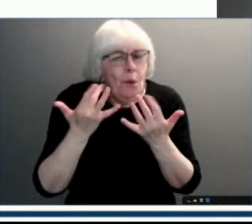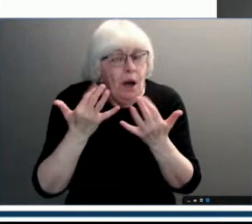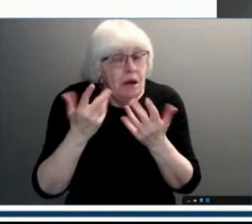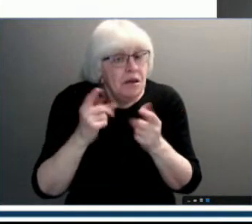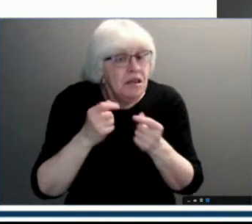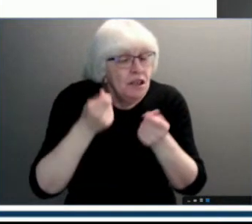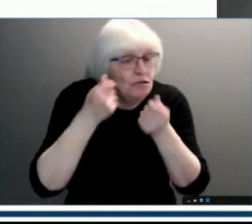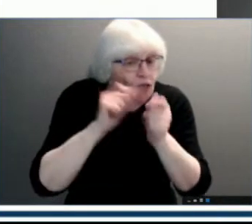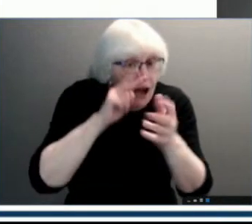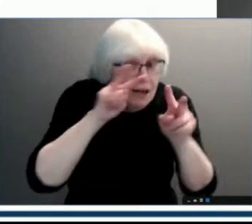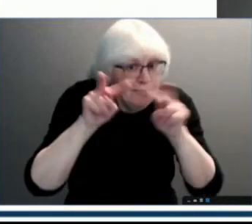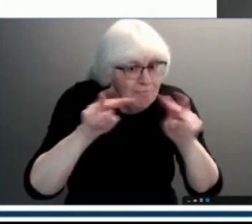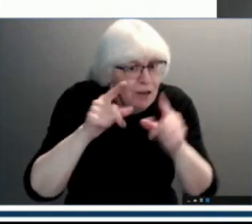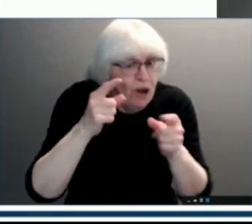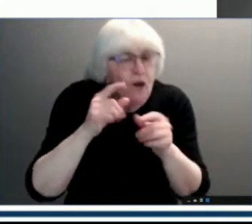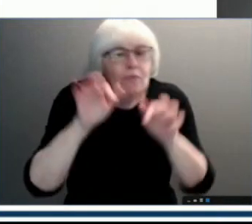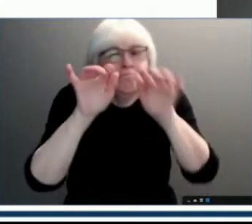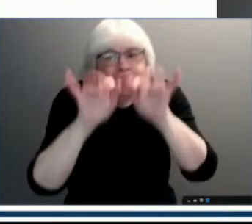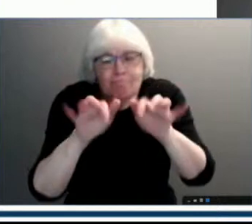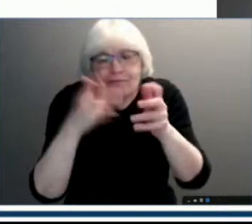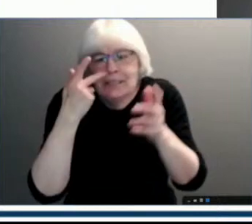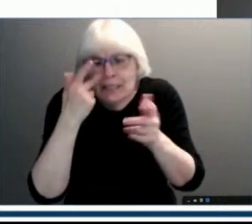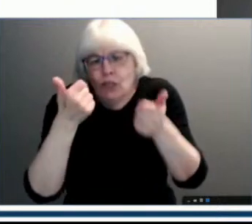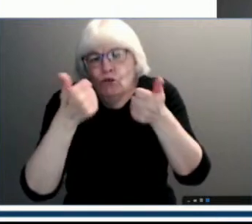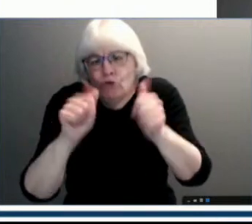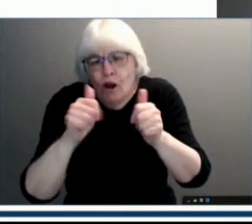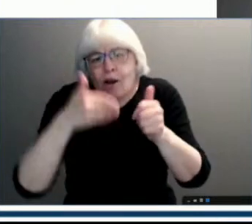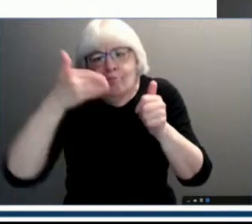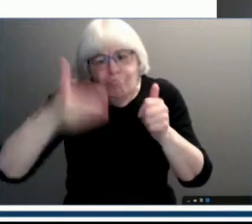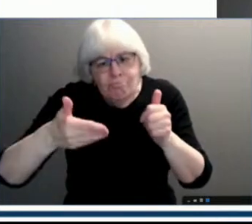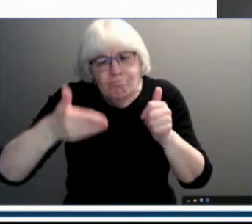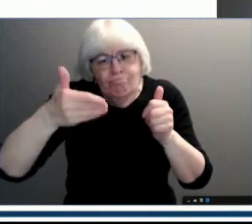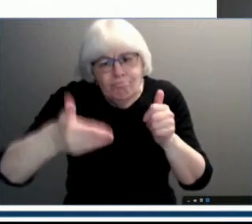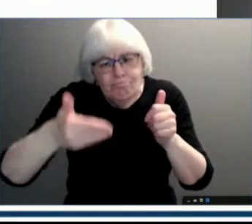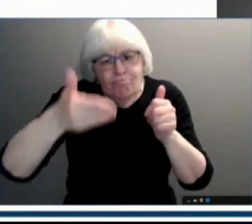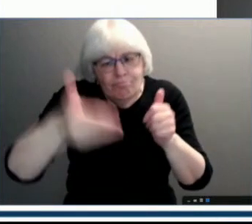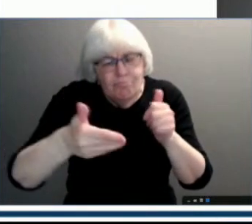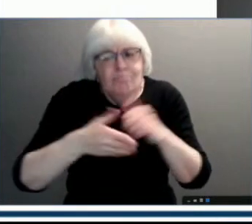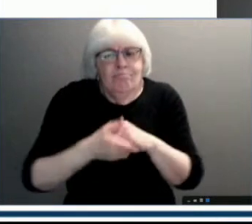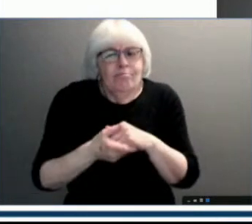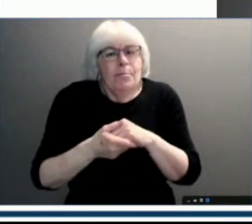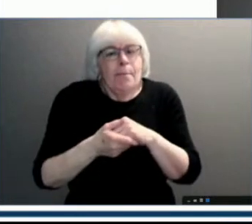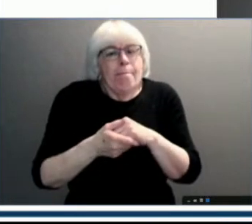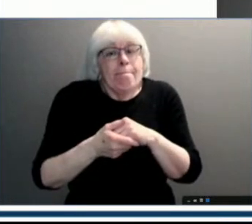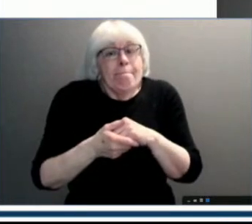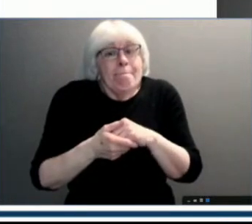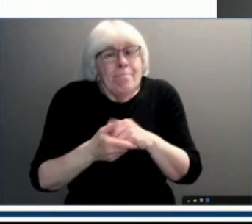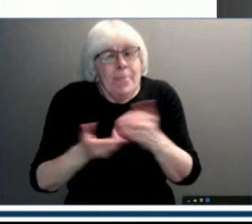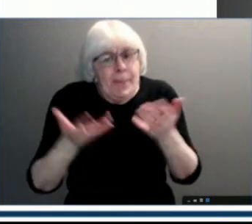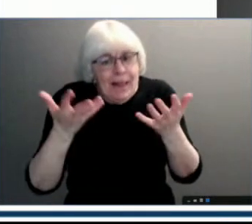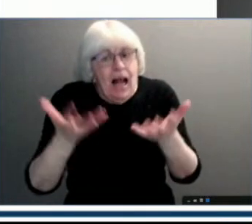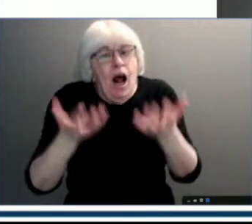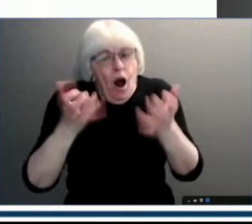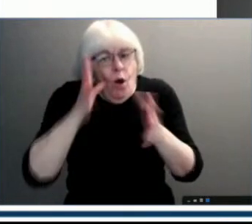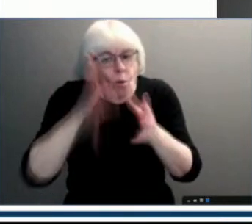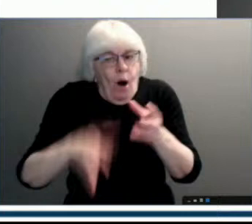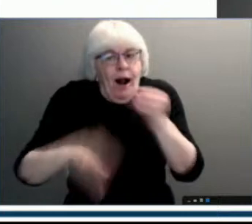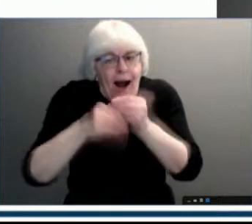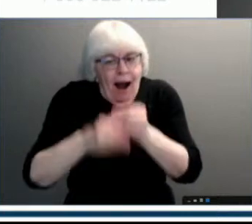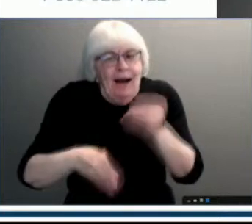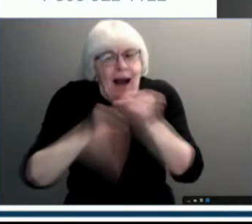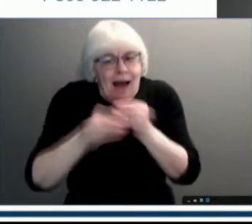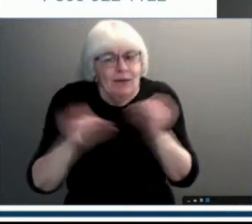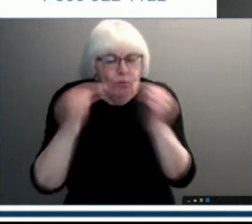everybody that's looking for a booster on Monday or Tuesday, but we're building capacity to get people the opportunity to